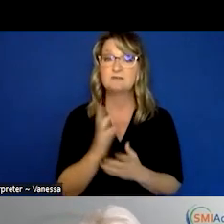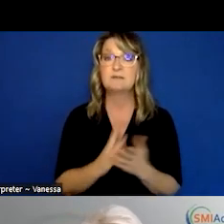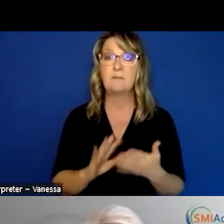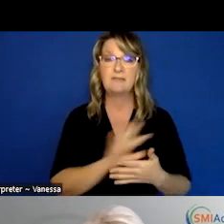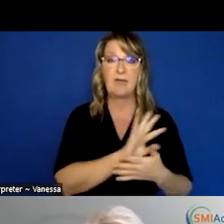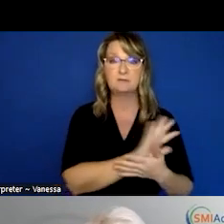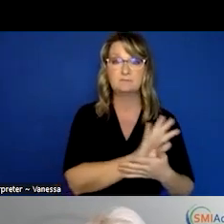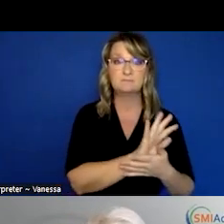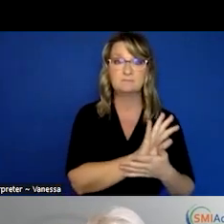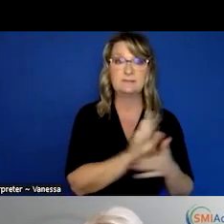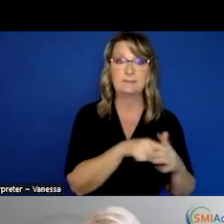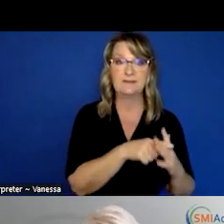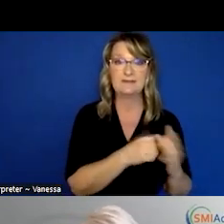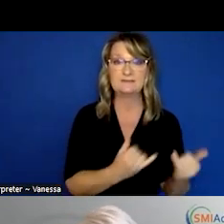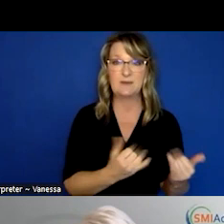opening today.